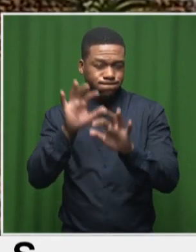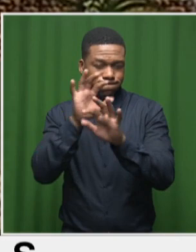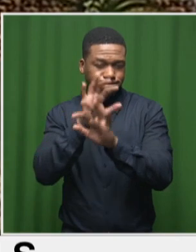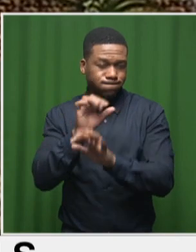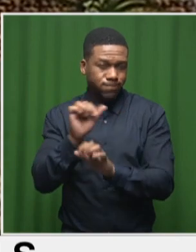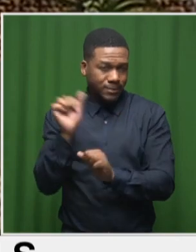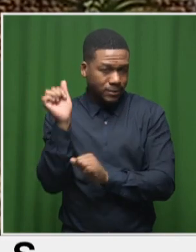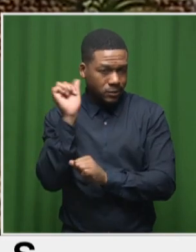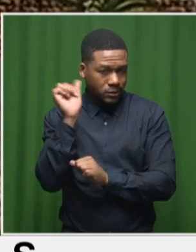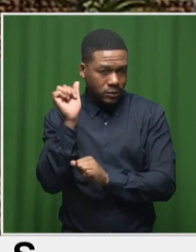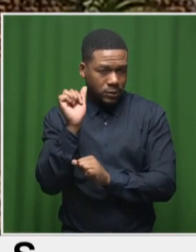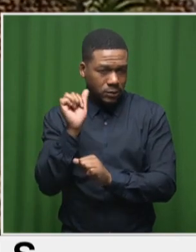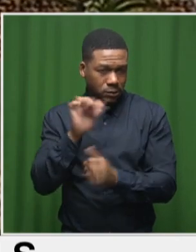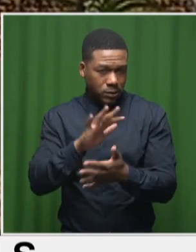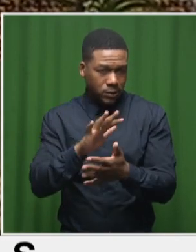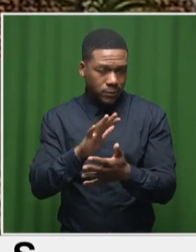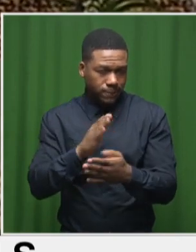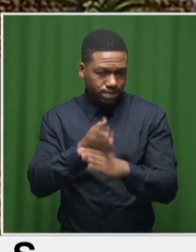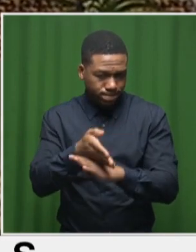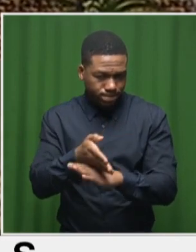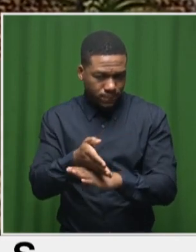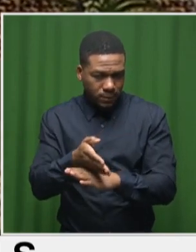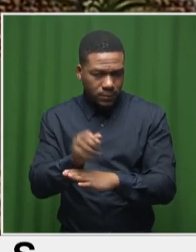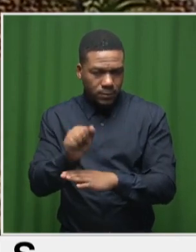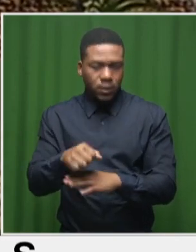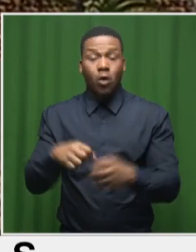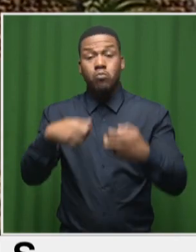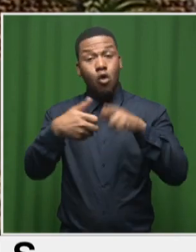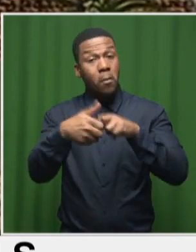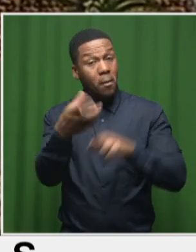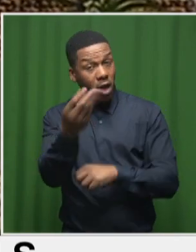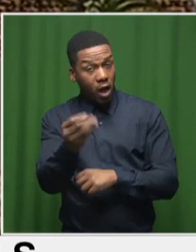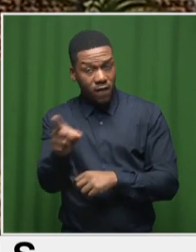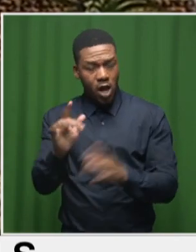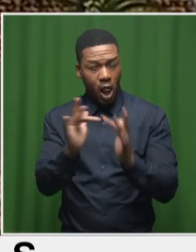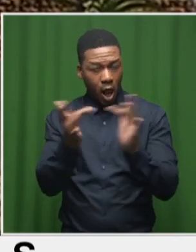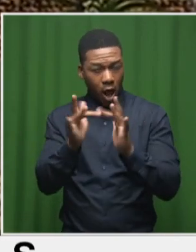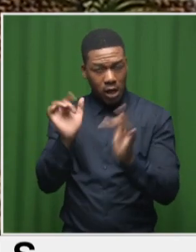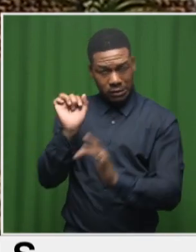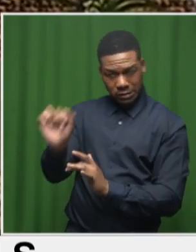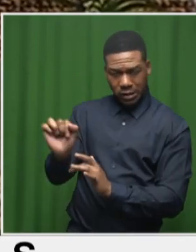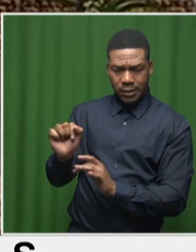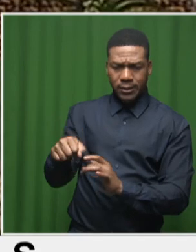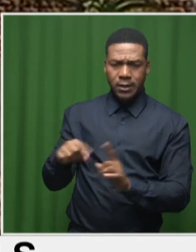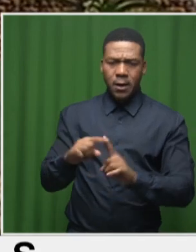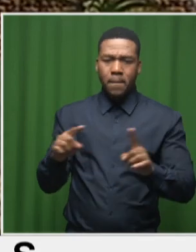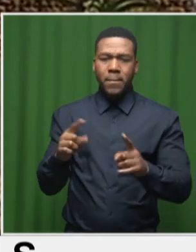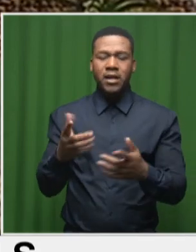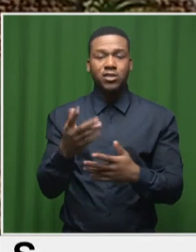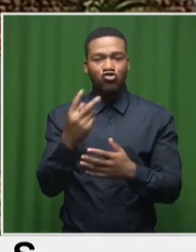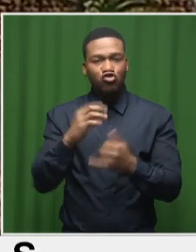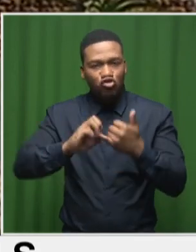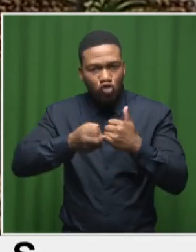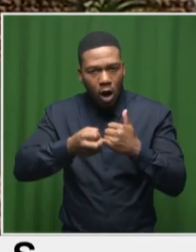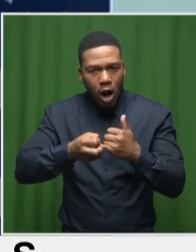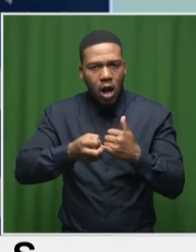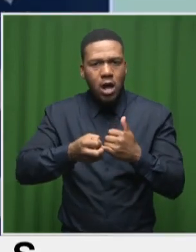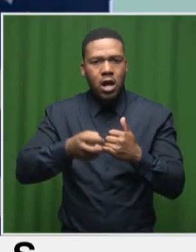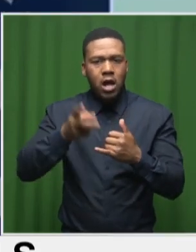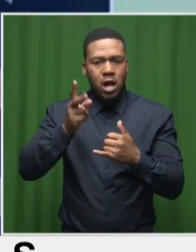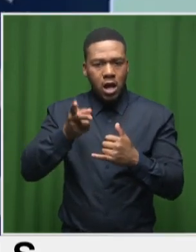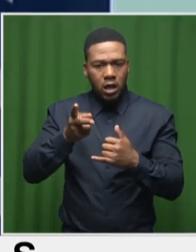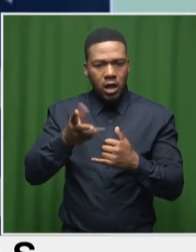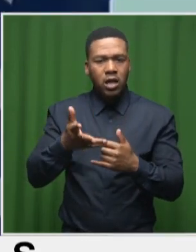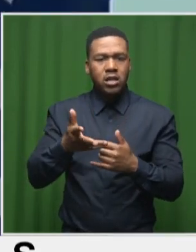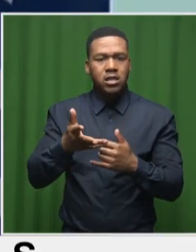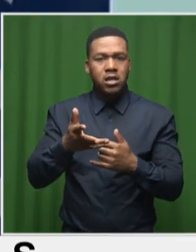All right, we seem to be having a real problem with Daphne's connectivity there, but we'll see if we can. It looks